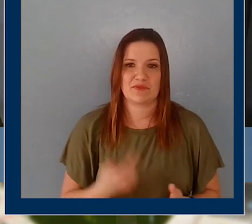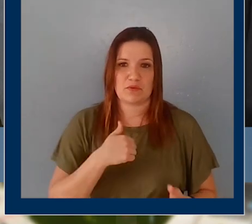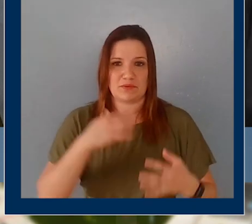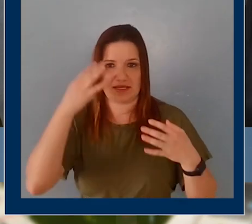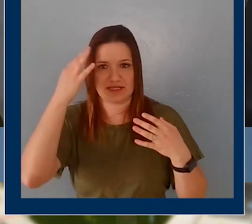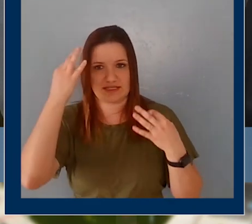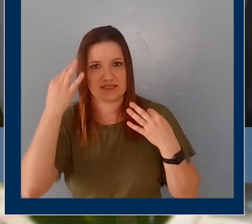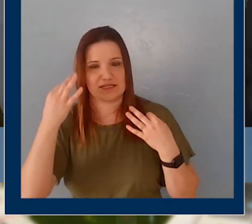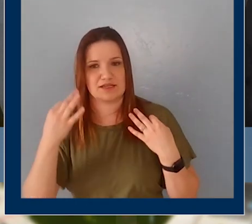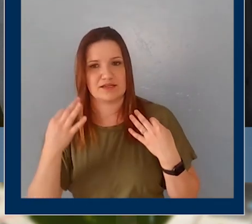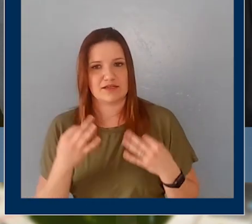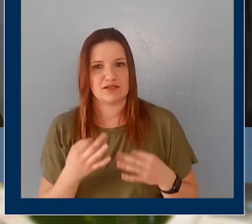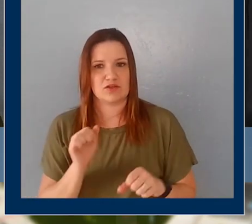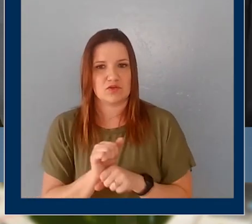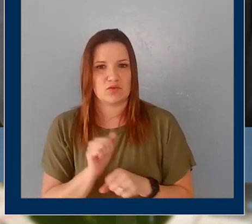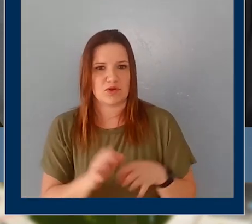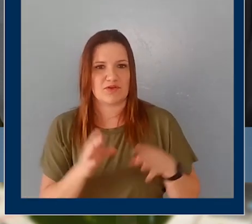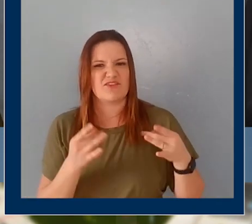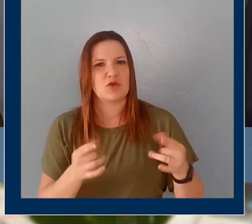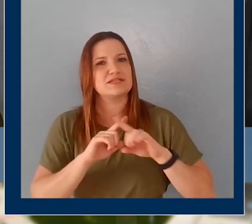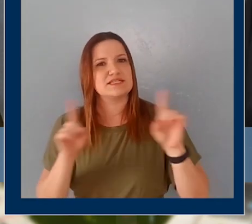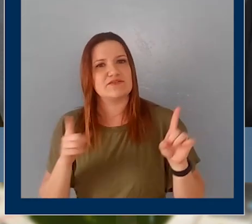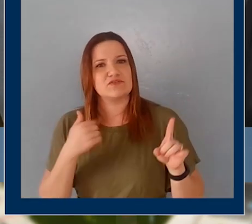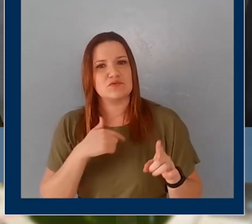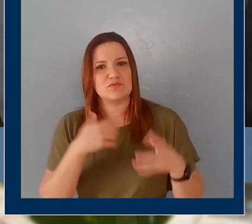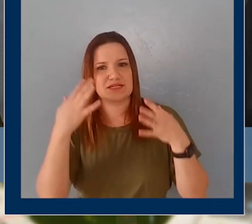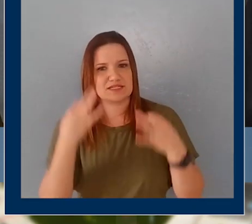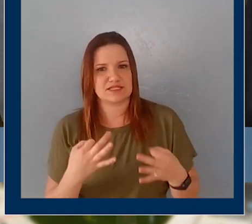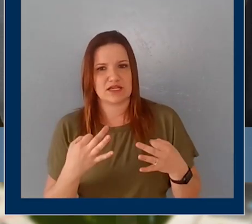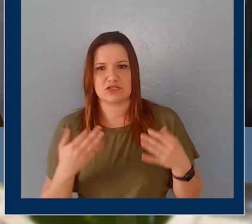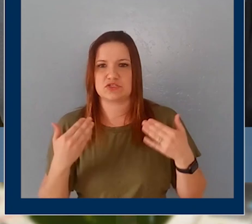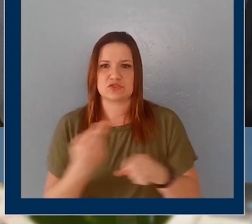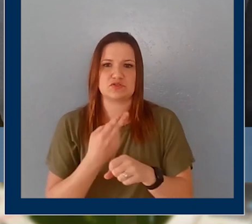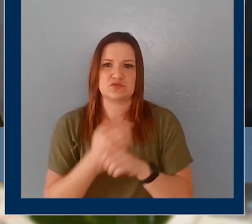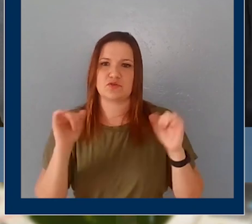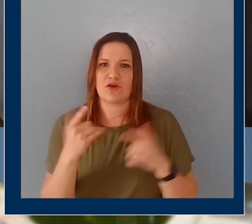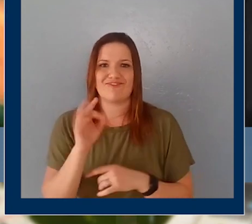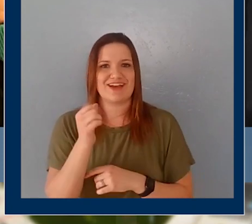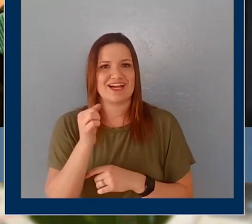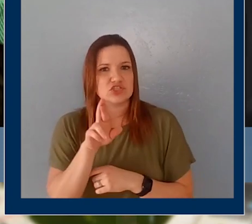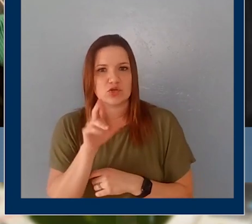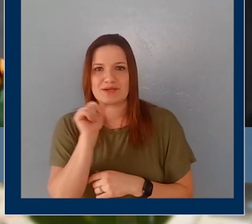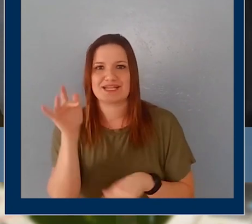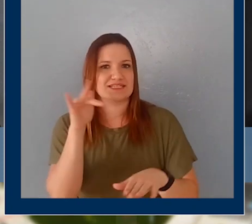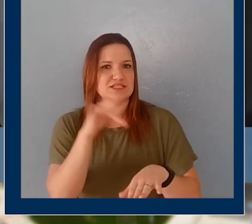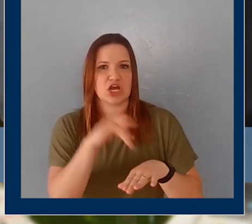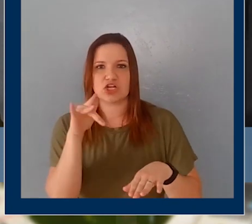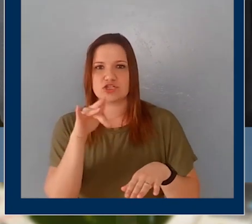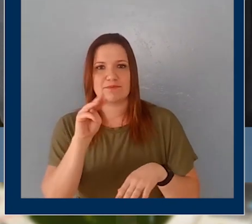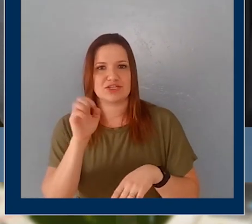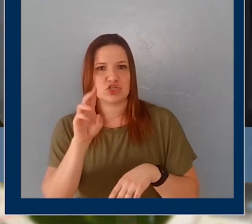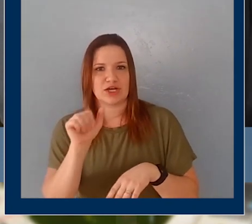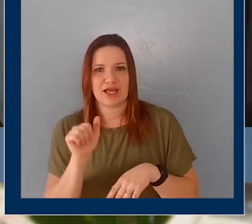different, so we decided let's just use all Pfizer. We didn't touch the Moderna. Had we worked all the way